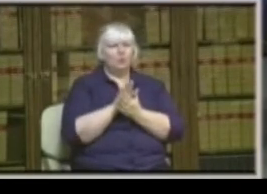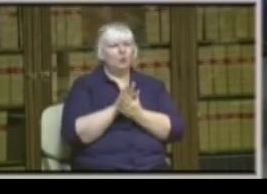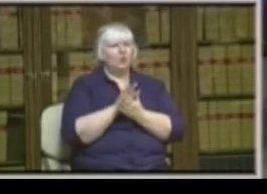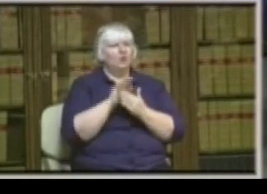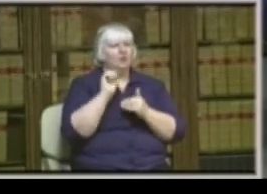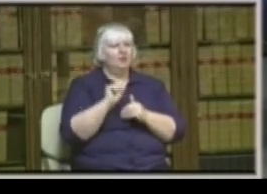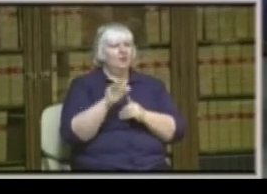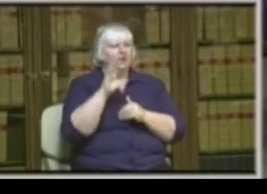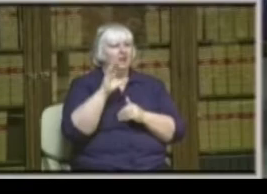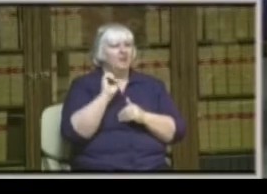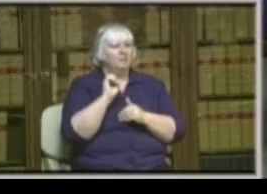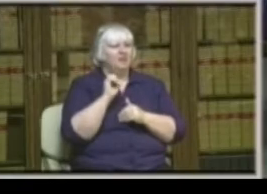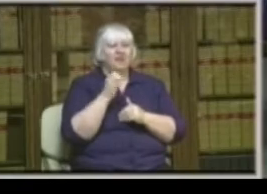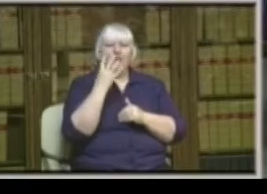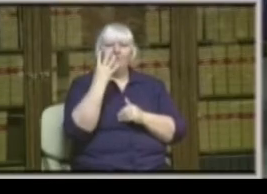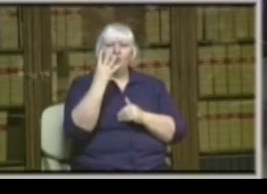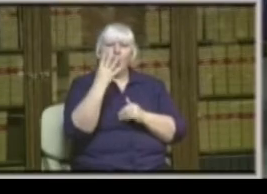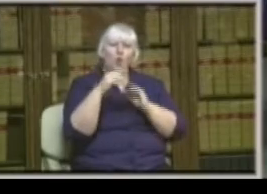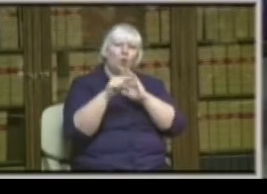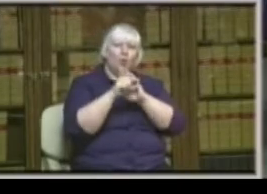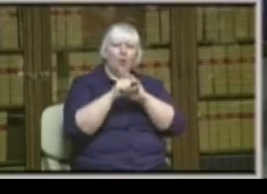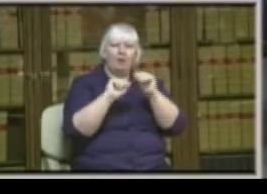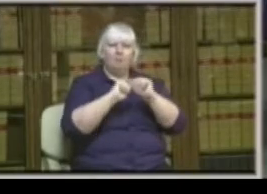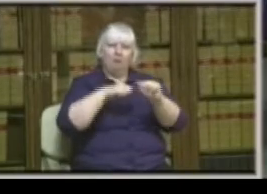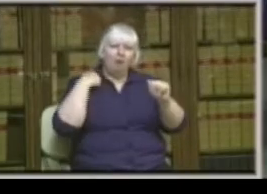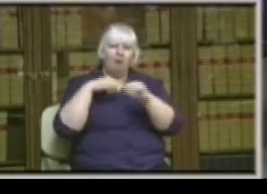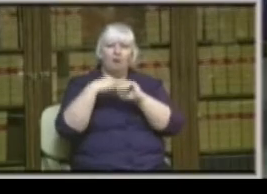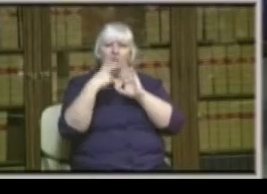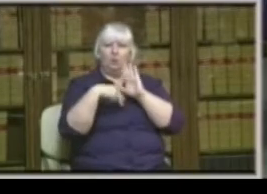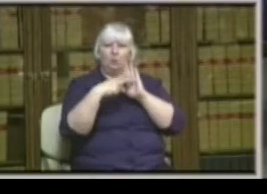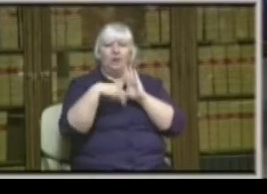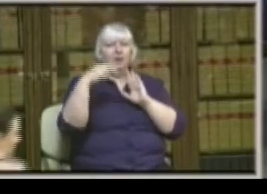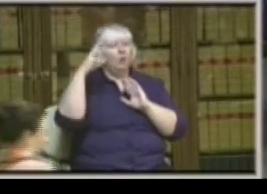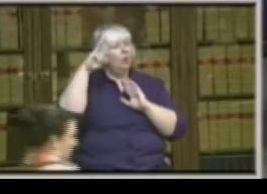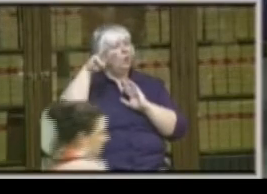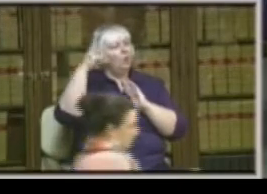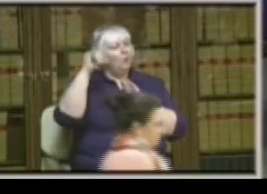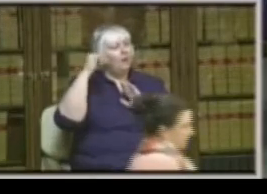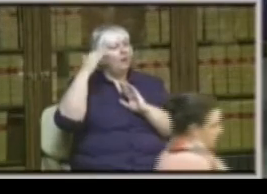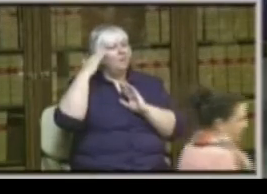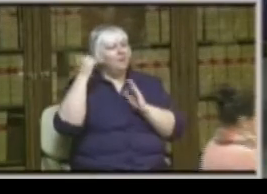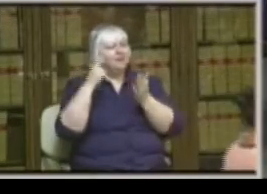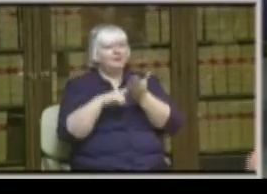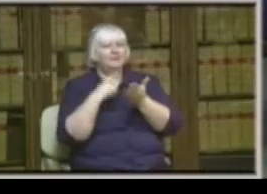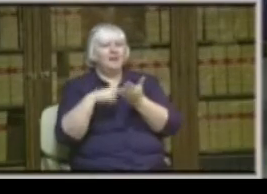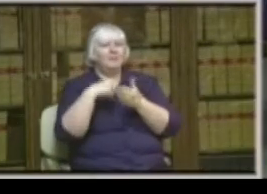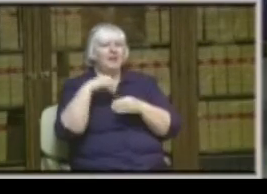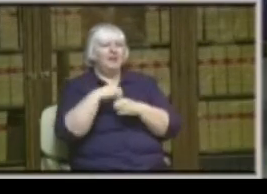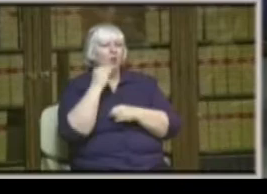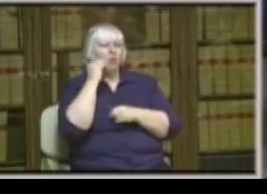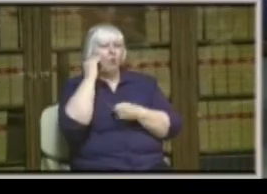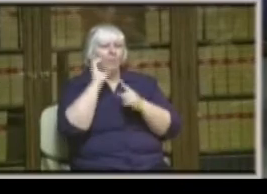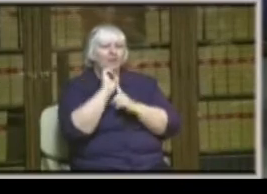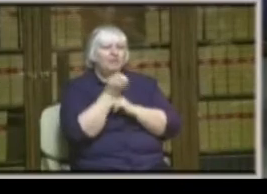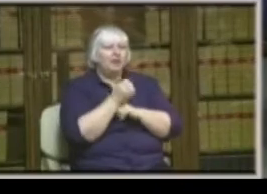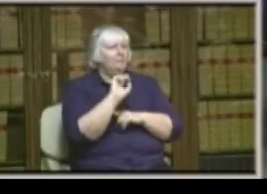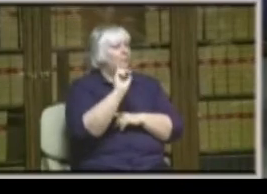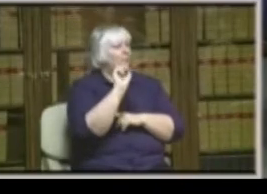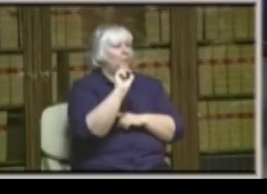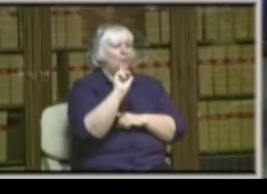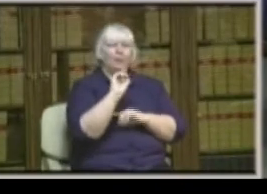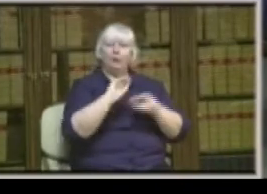be as much as 4 grade levels behind in reading. And the reason for that often is because sometimes they're in a home environment where no one